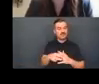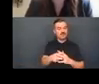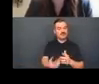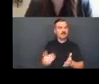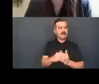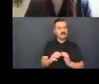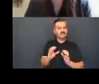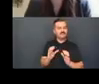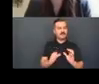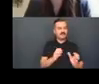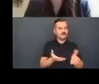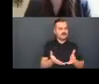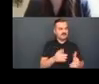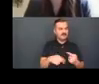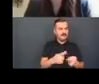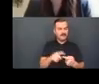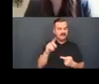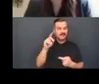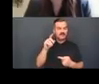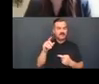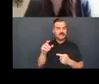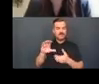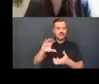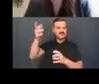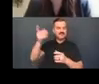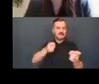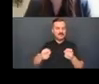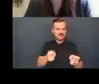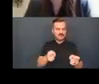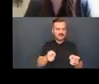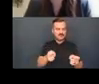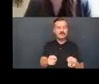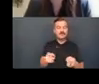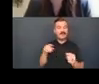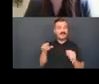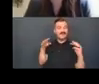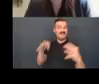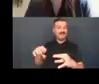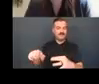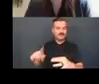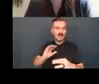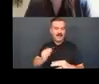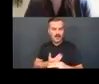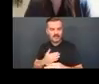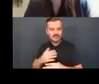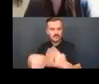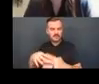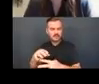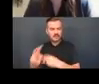crisis management and political economy point to the care sector as the ground on which our social world is built.